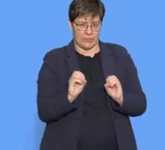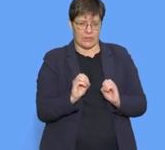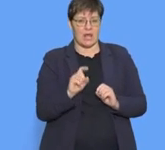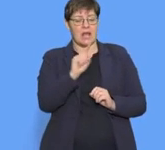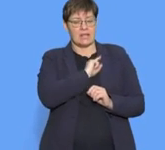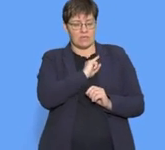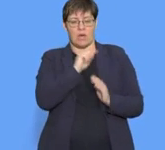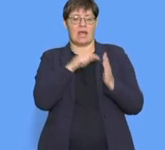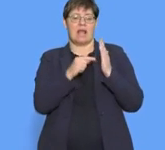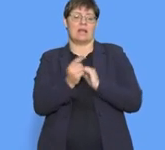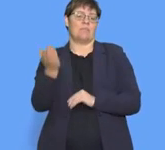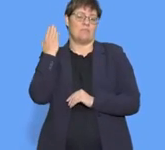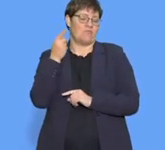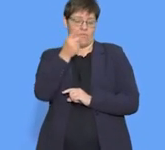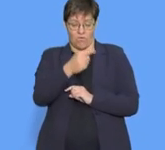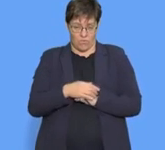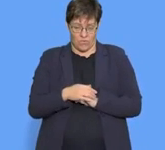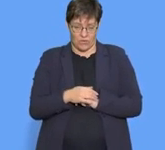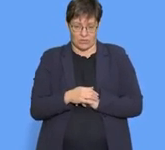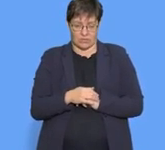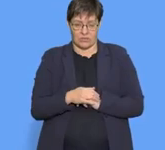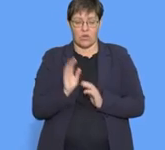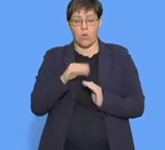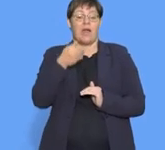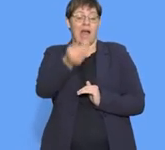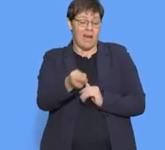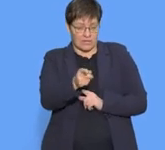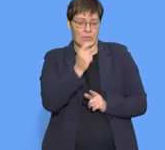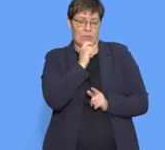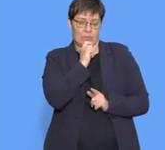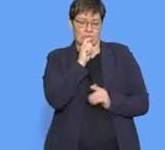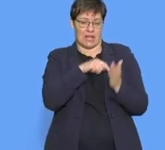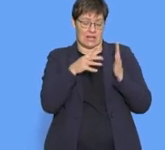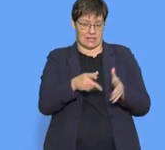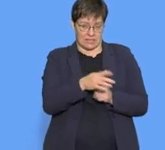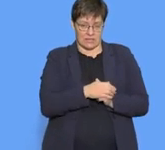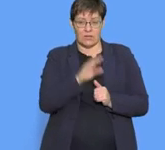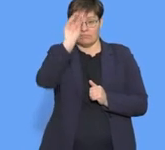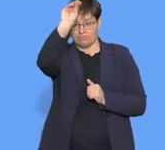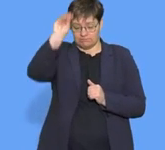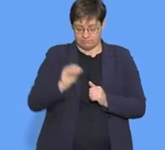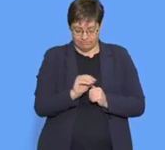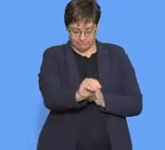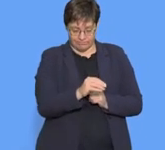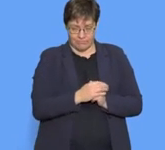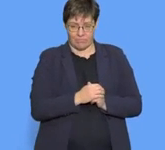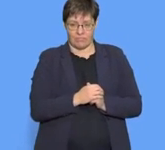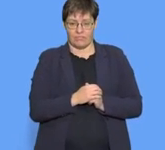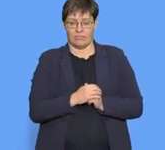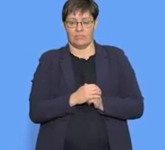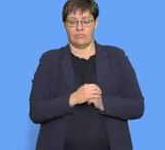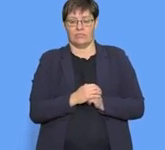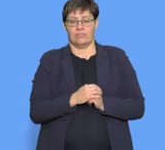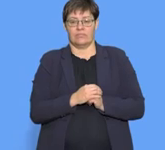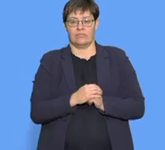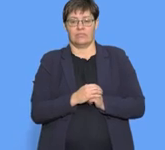places. So that's why we didn't use a calculator at this point. We're going to use a calculator only after this. So I'm going to plug in